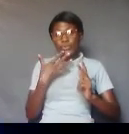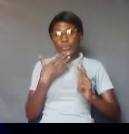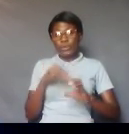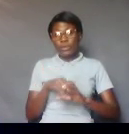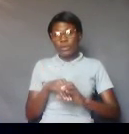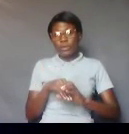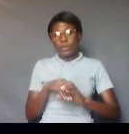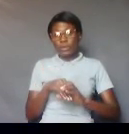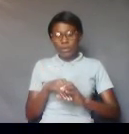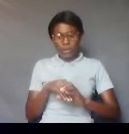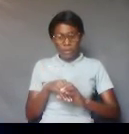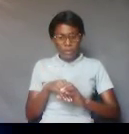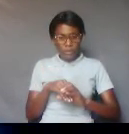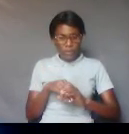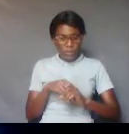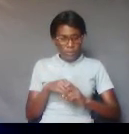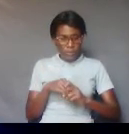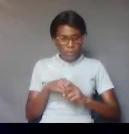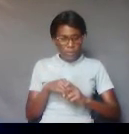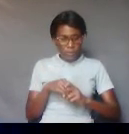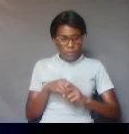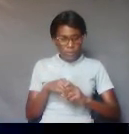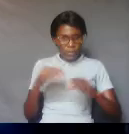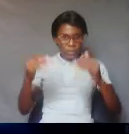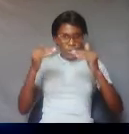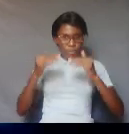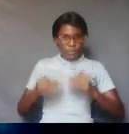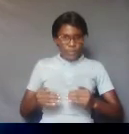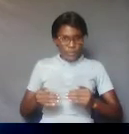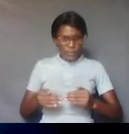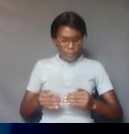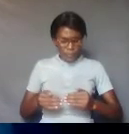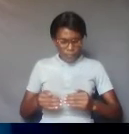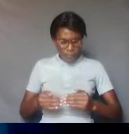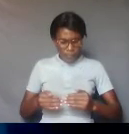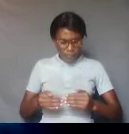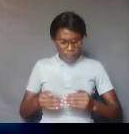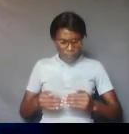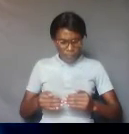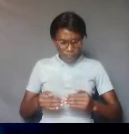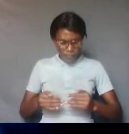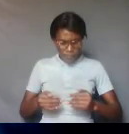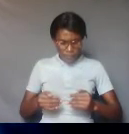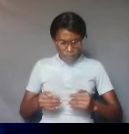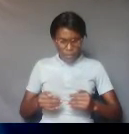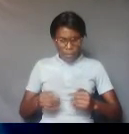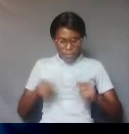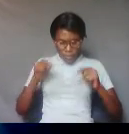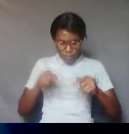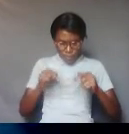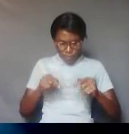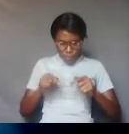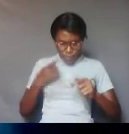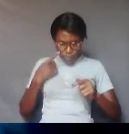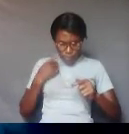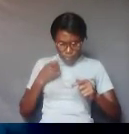the critical consciousness of the text, that's when we start to delve a bit more in terms of what exactly about